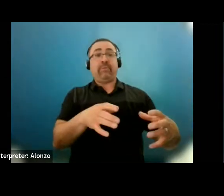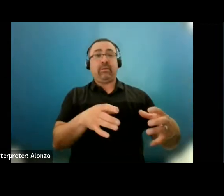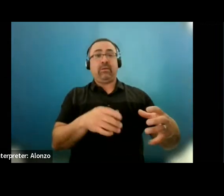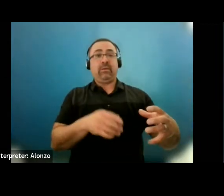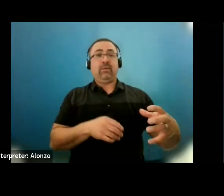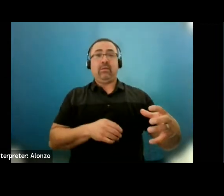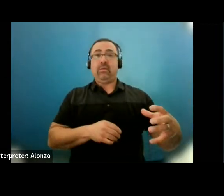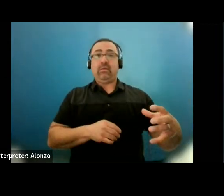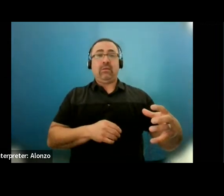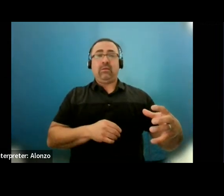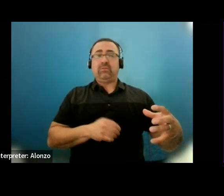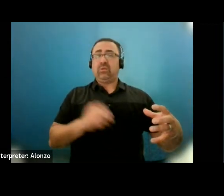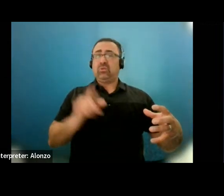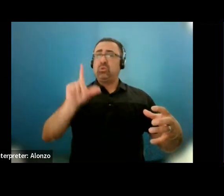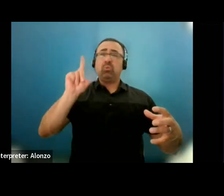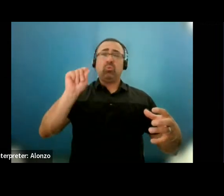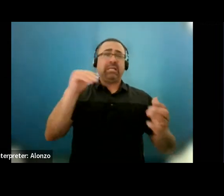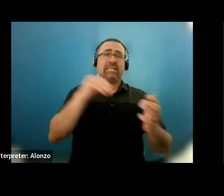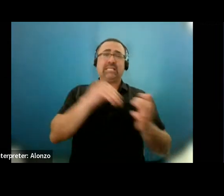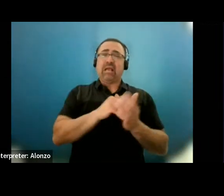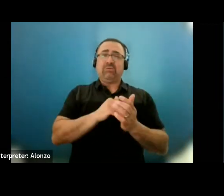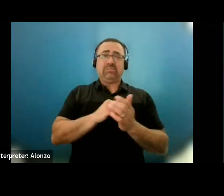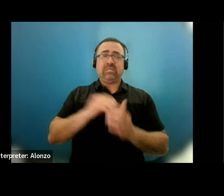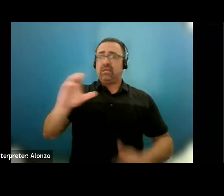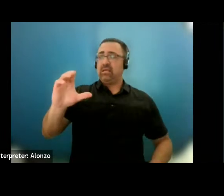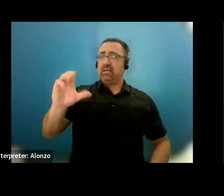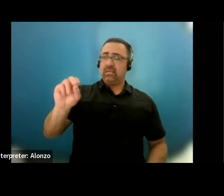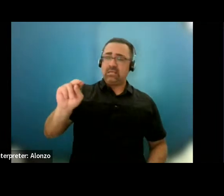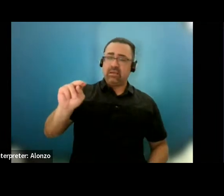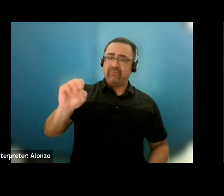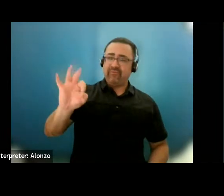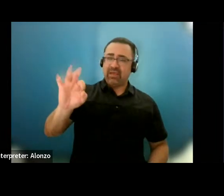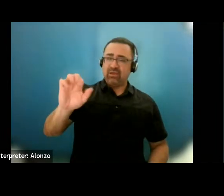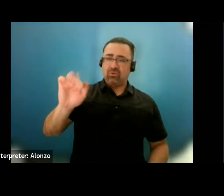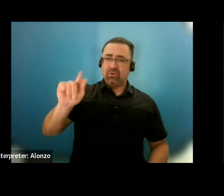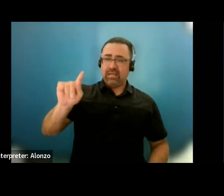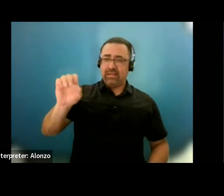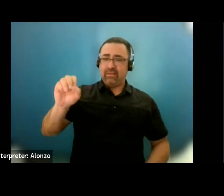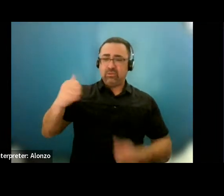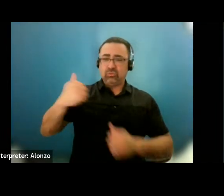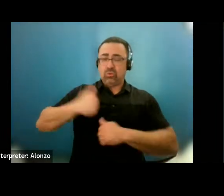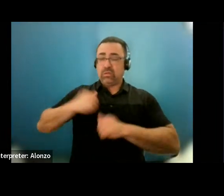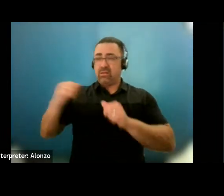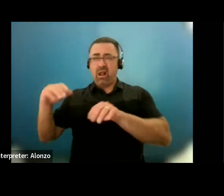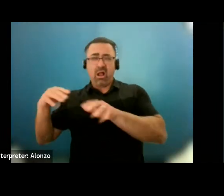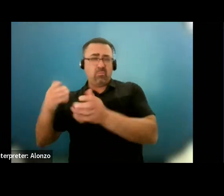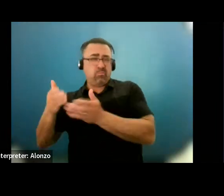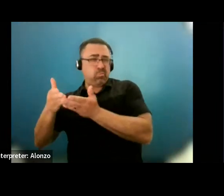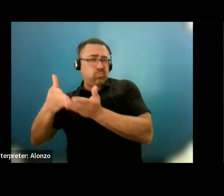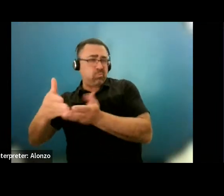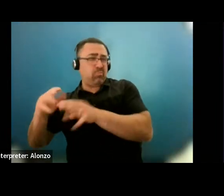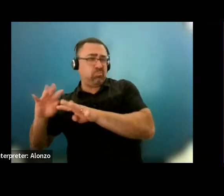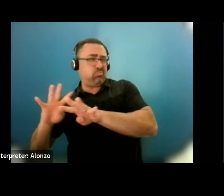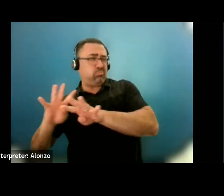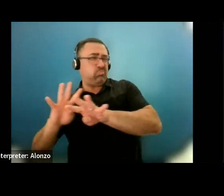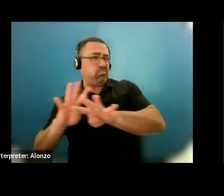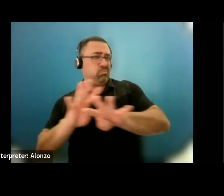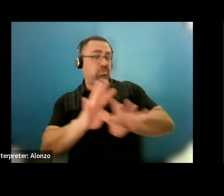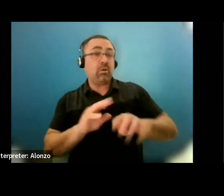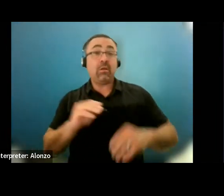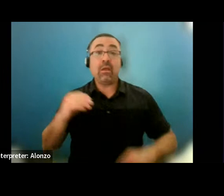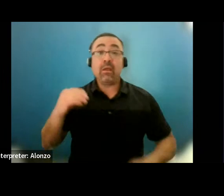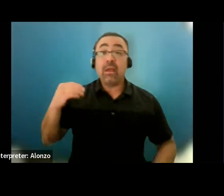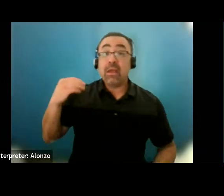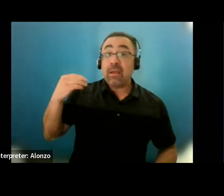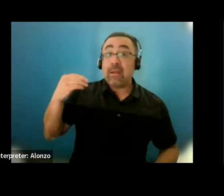these like 20,000 Confederate soldiers until reinforcements could be sent up the river. So, and here's the key thing. President